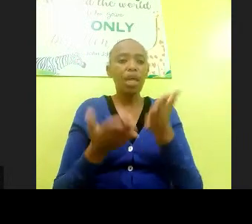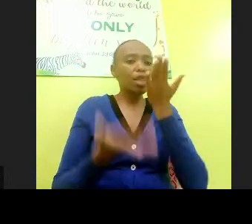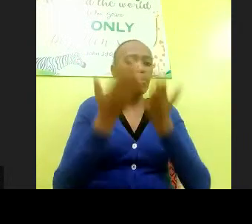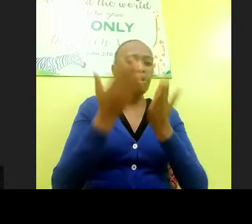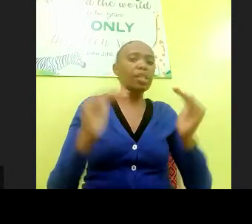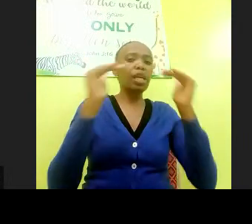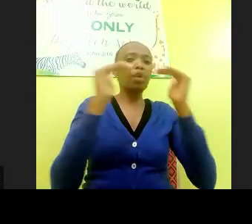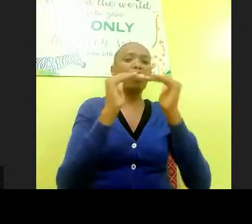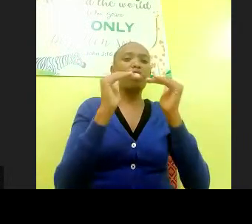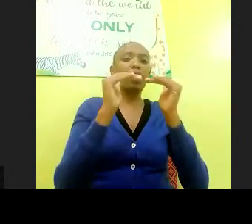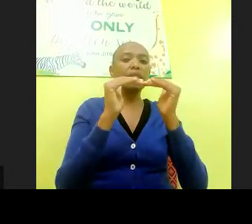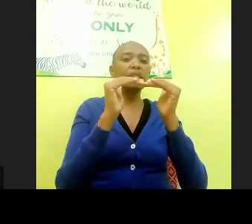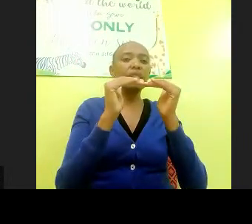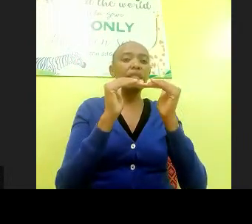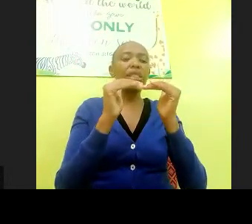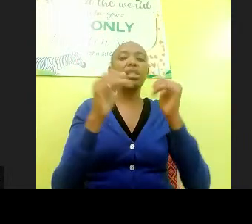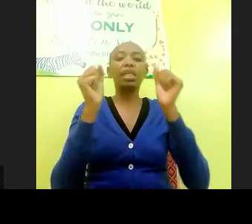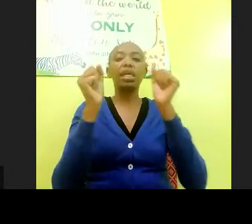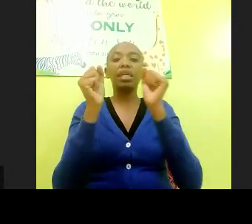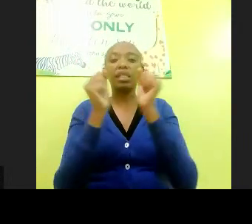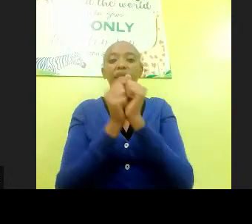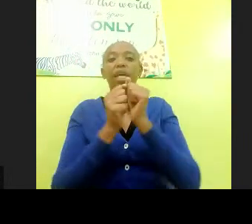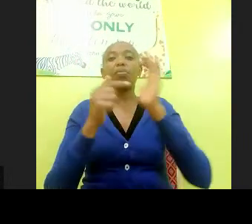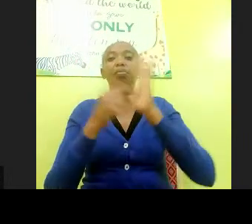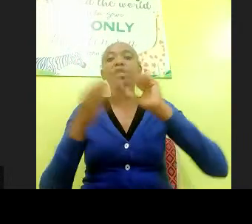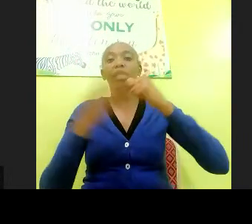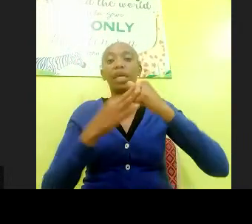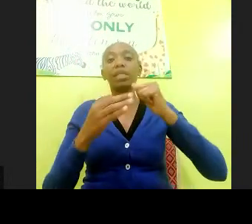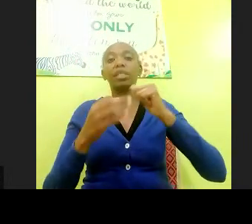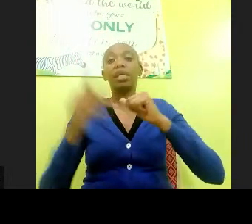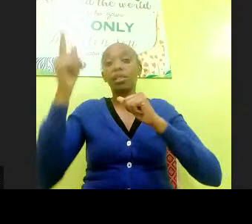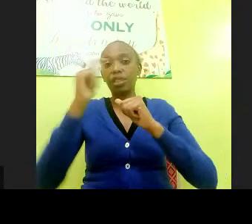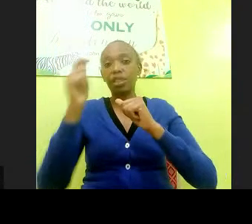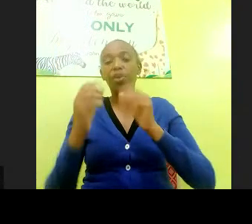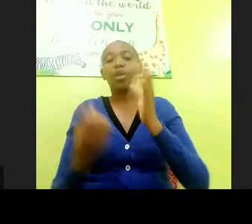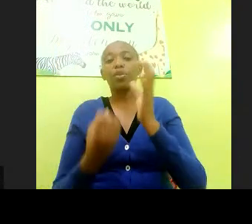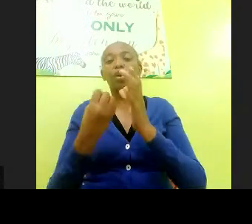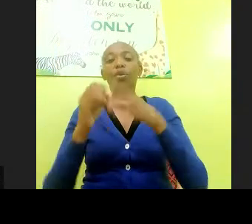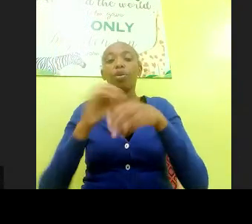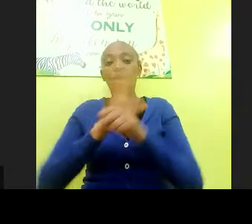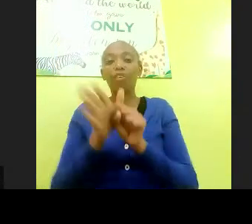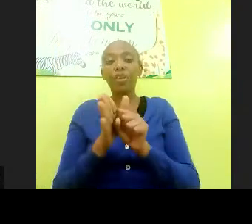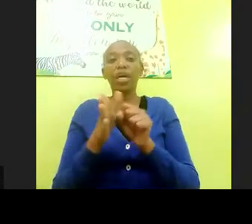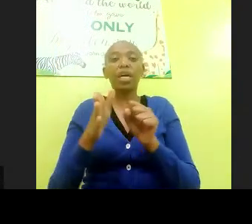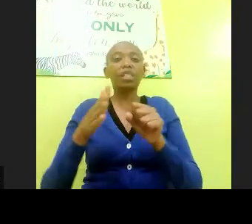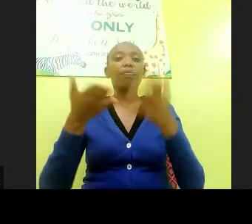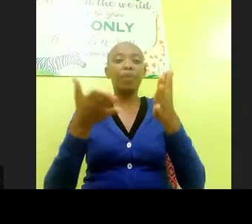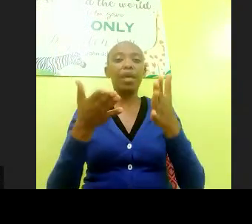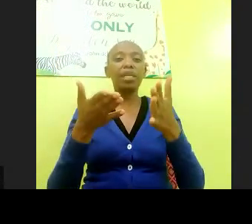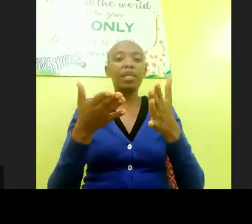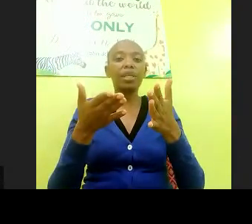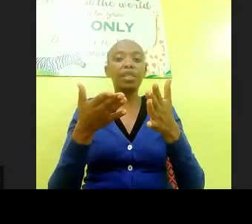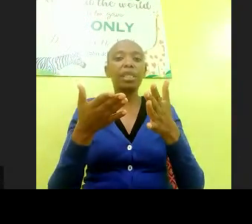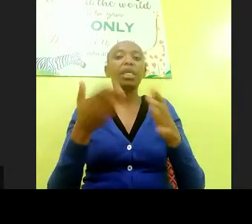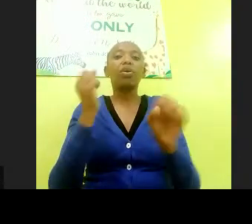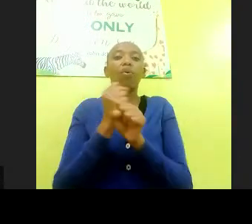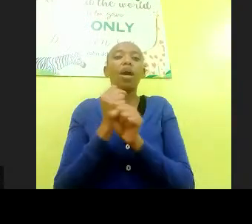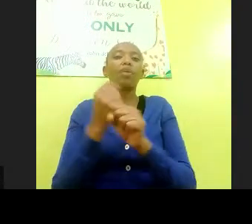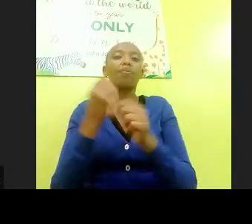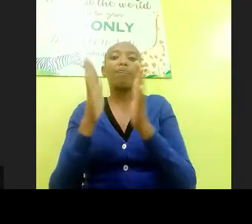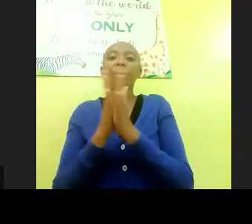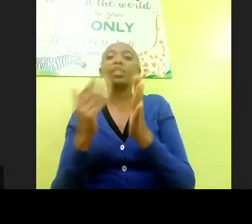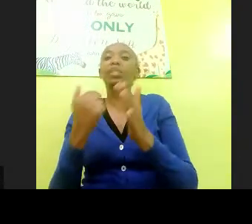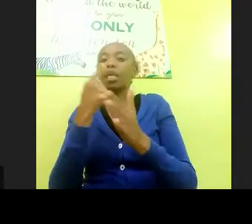is 10.8 trillion per year. The pandemic has made very visible, as my colleague said before,